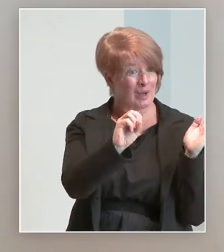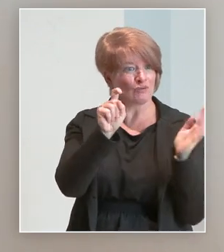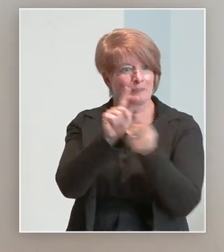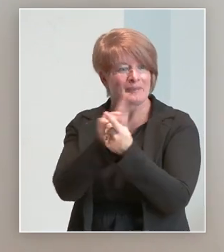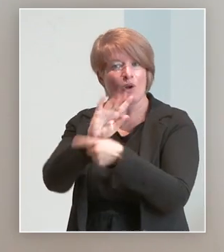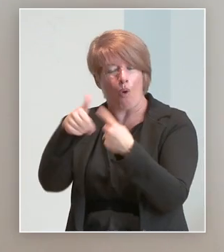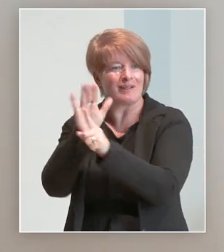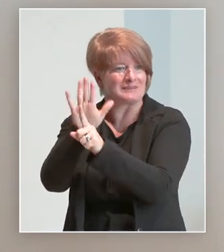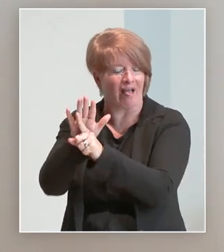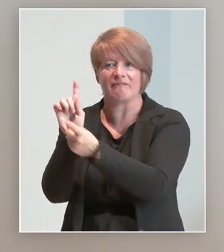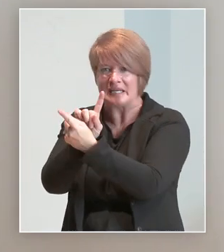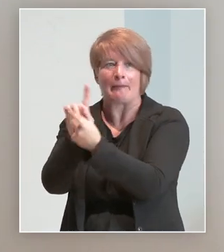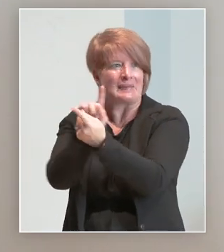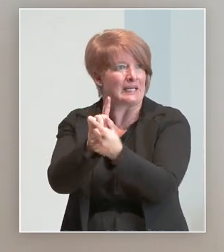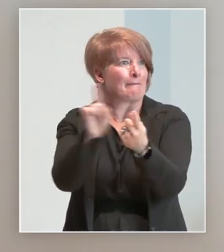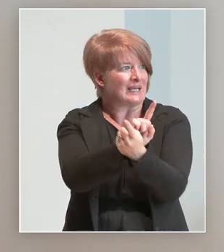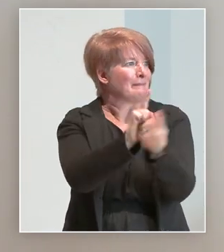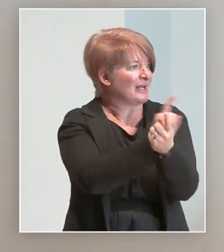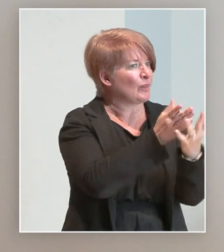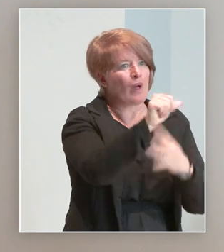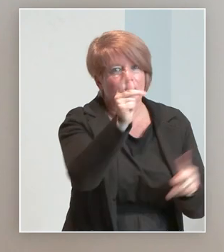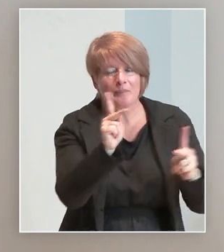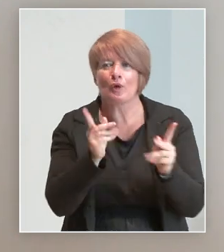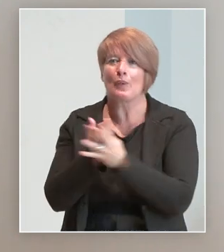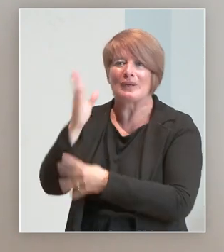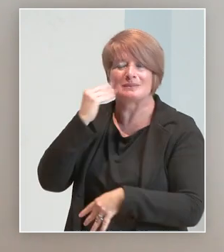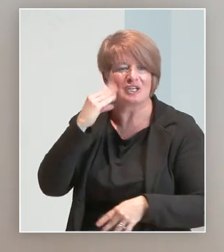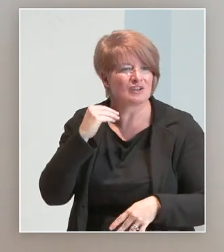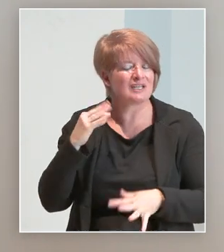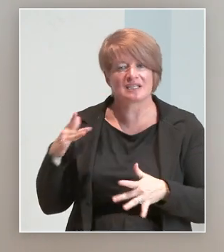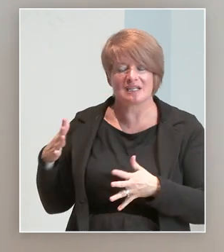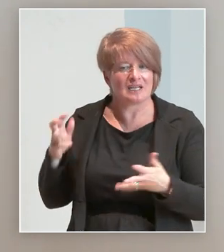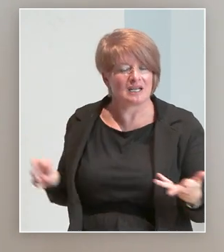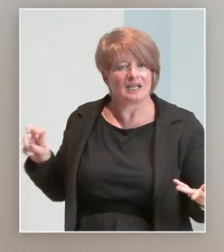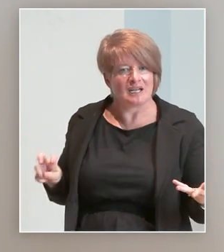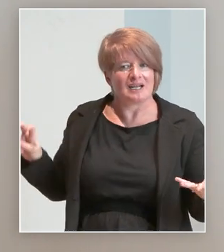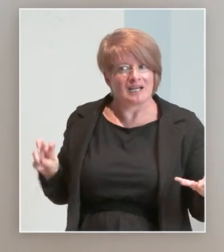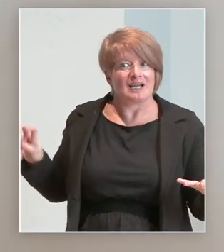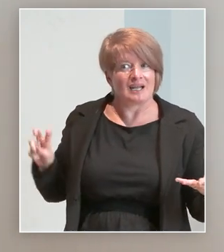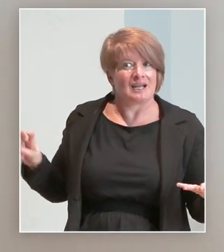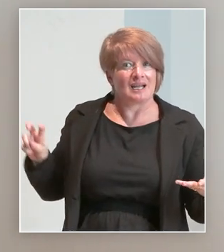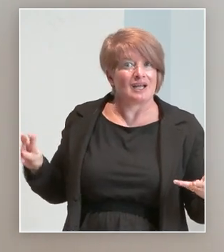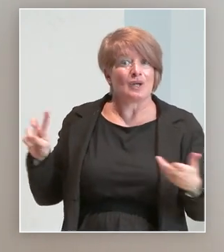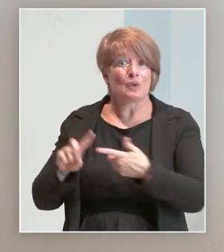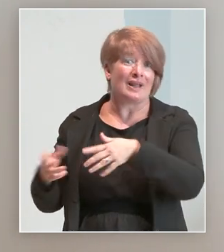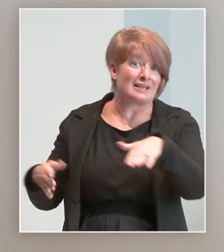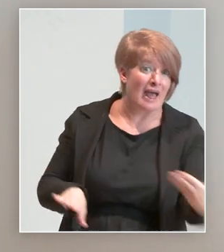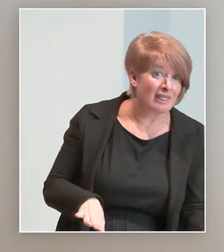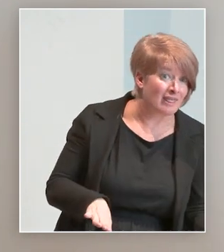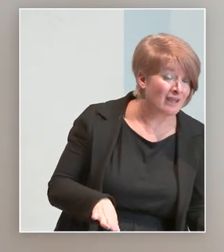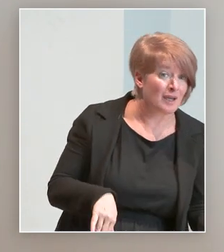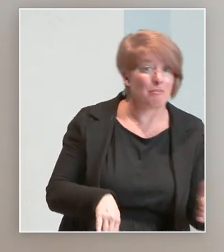the versions of himself through others and through his experiences along the way to the death, birth,